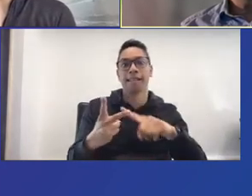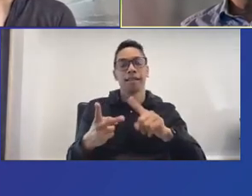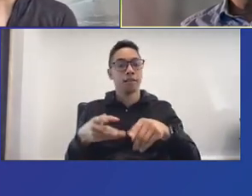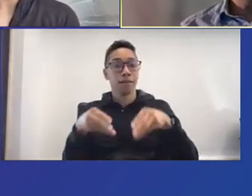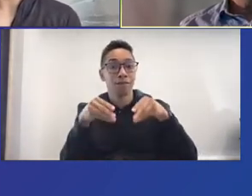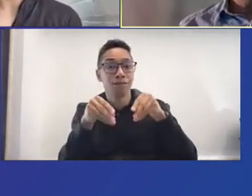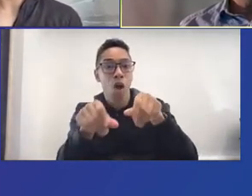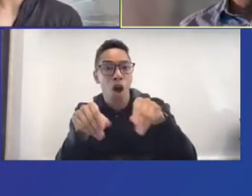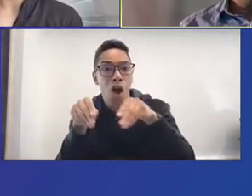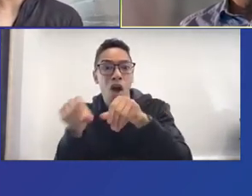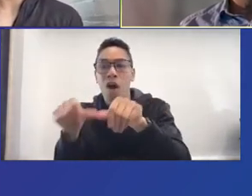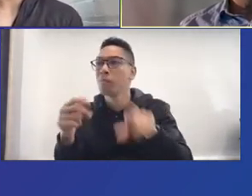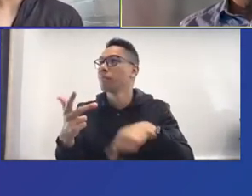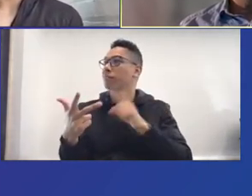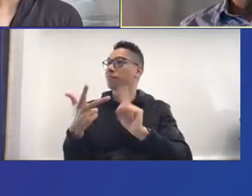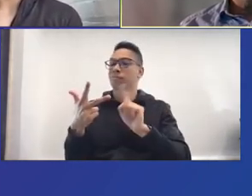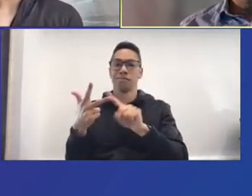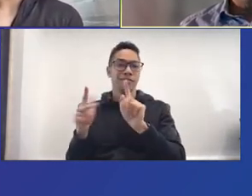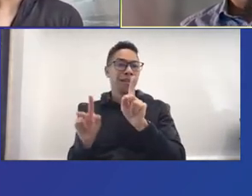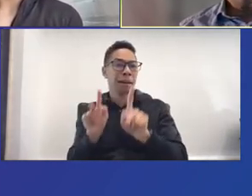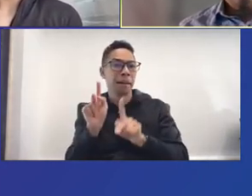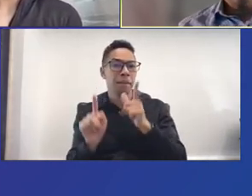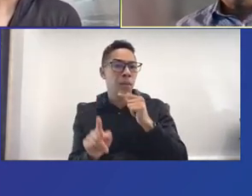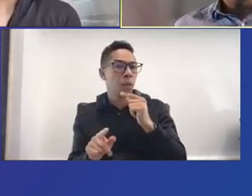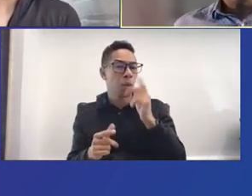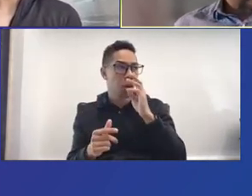there are people who, you know,